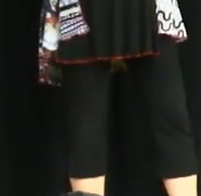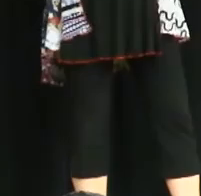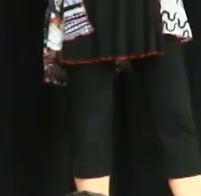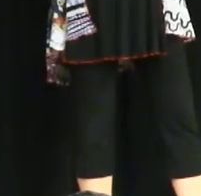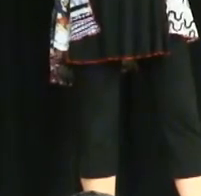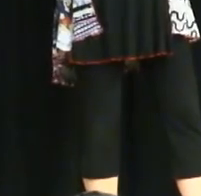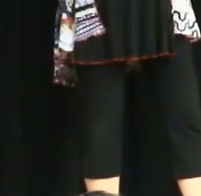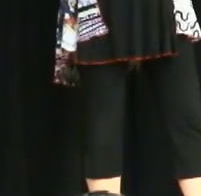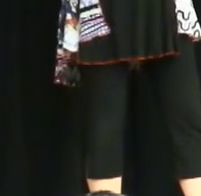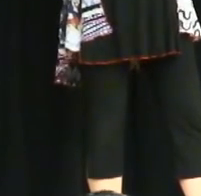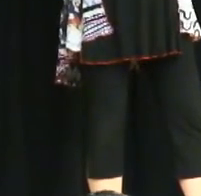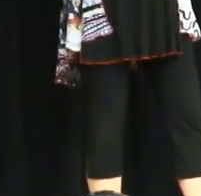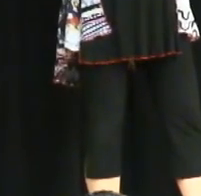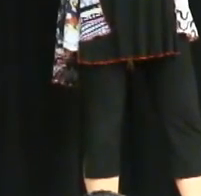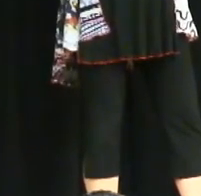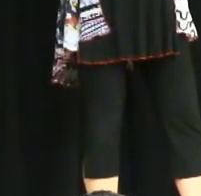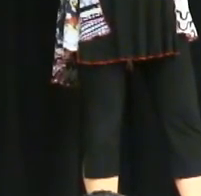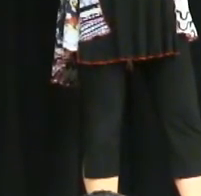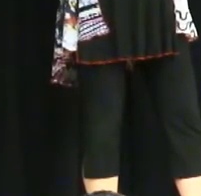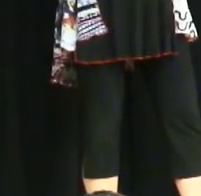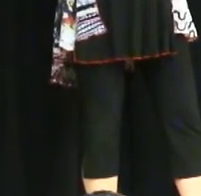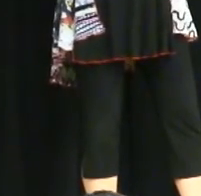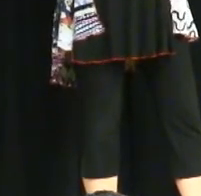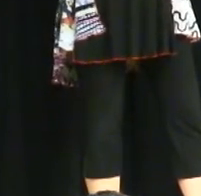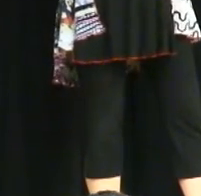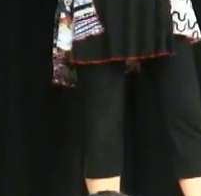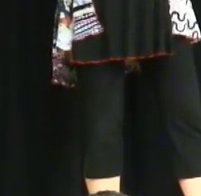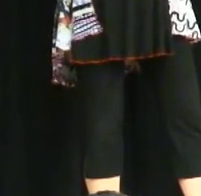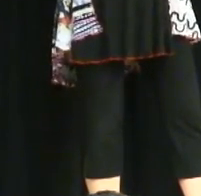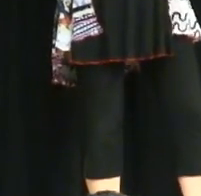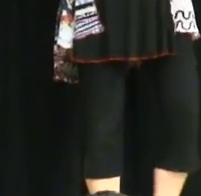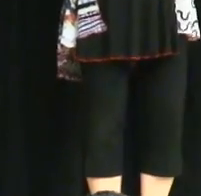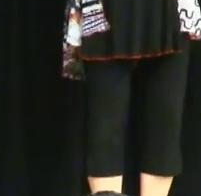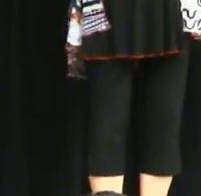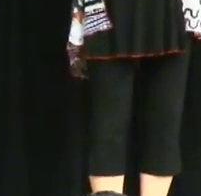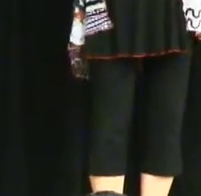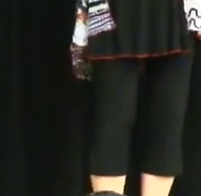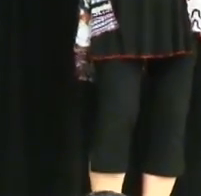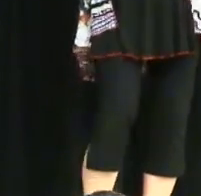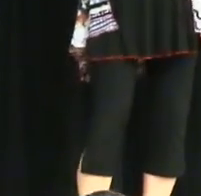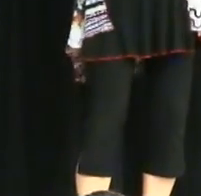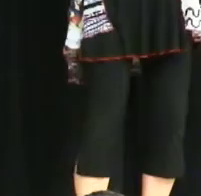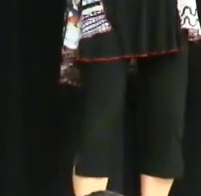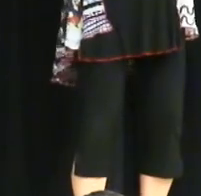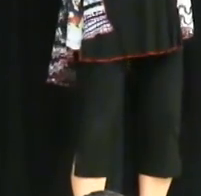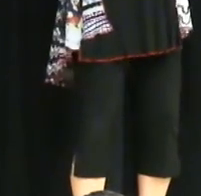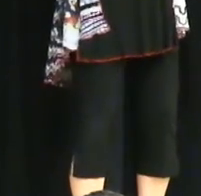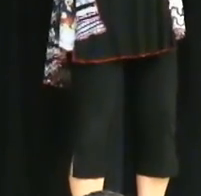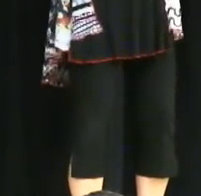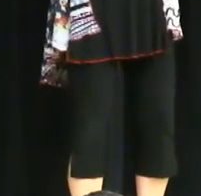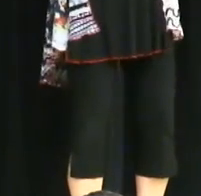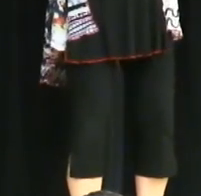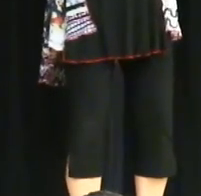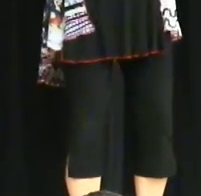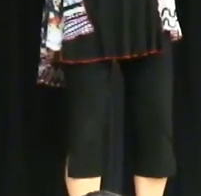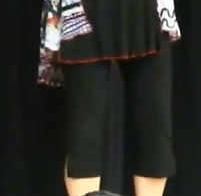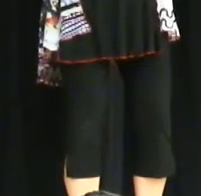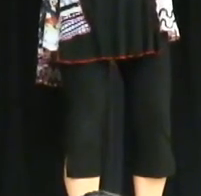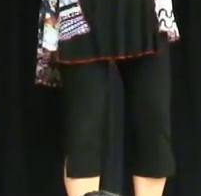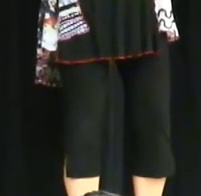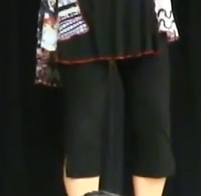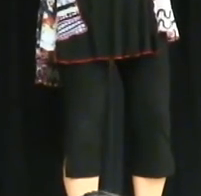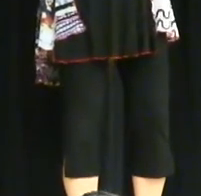and they have just transformed. From the beginning of the year, I would go as far as to say, if you were here for the